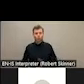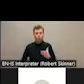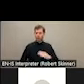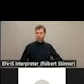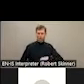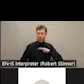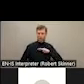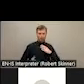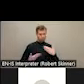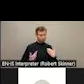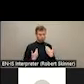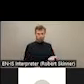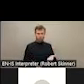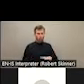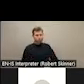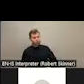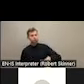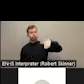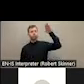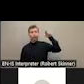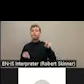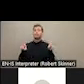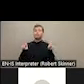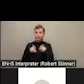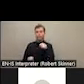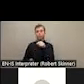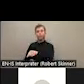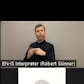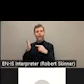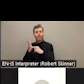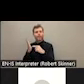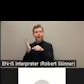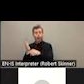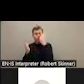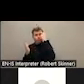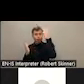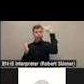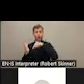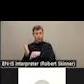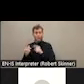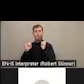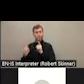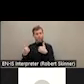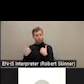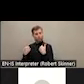Disabilities, institutions and mechanisms needed to be coherent and coordinated for achieving the SDGs for and